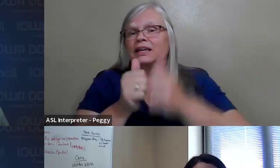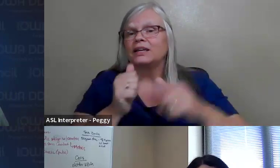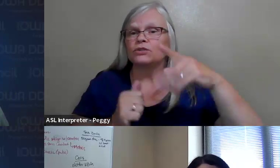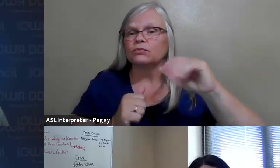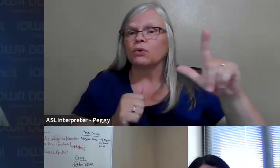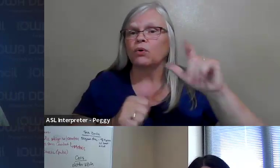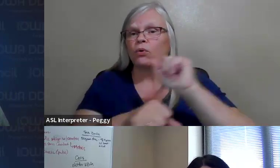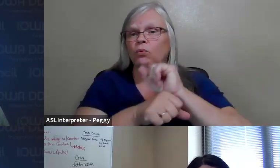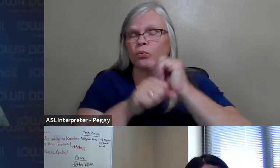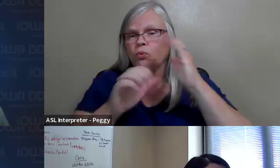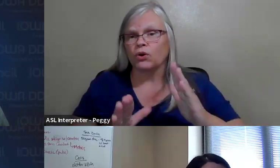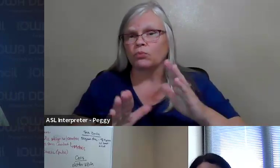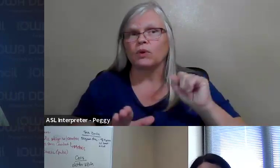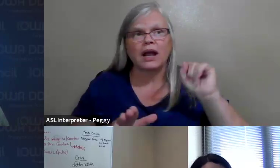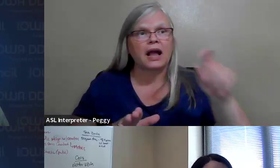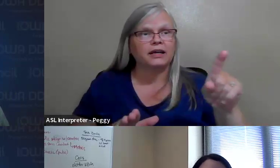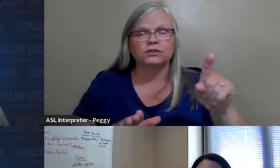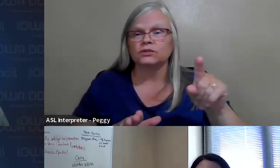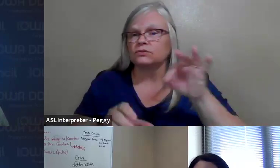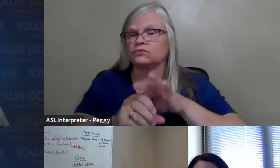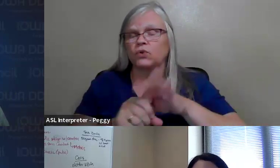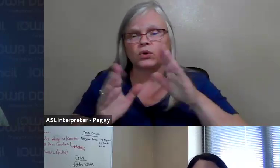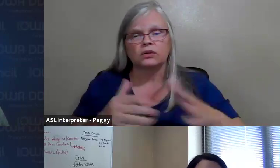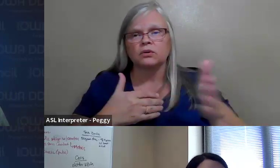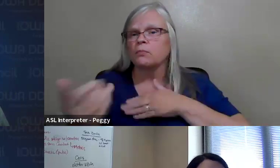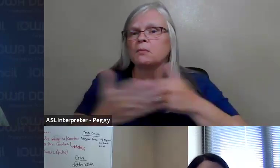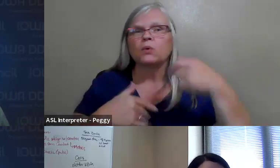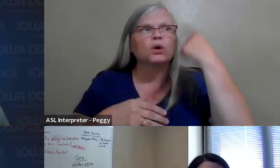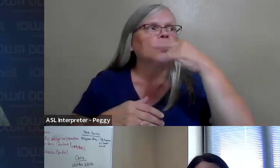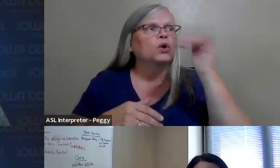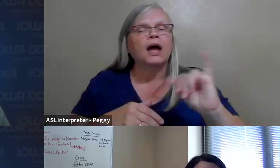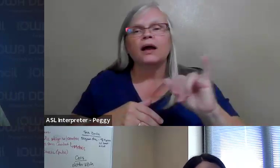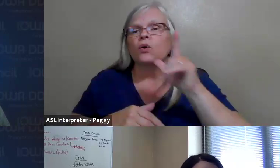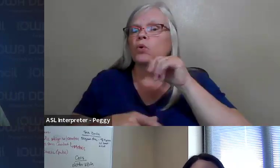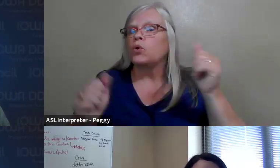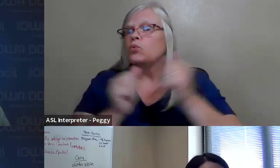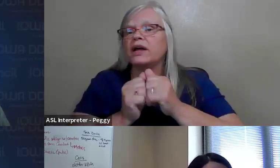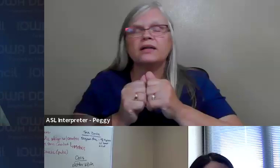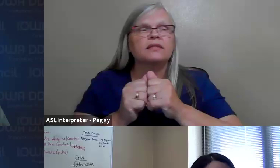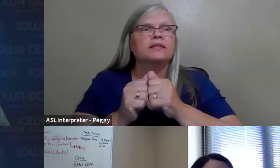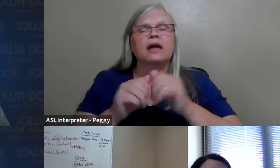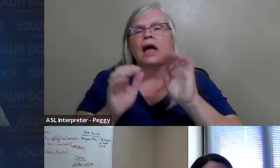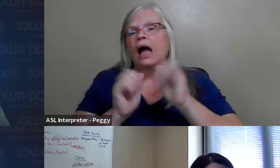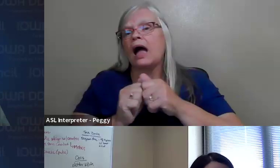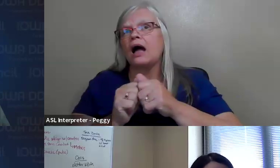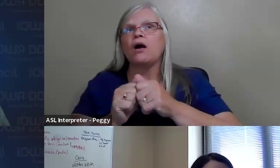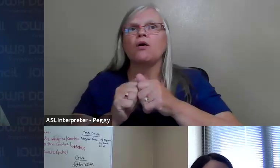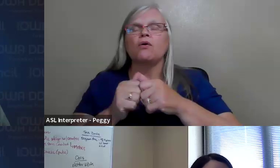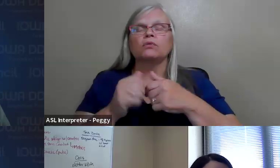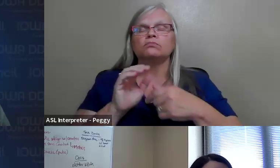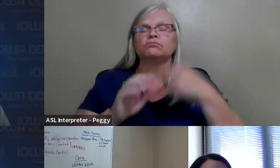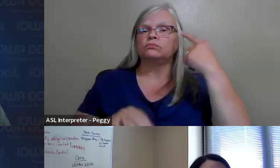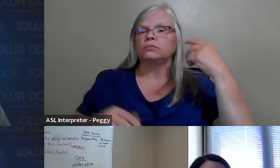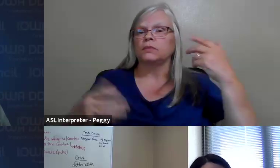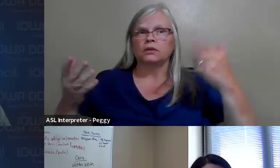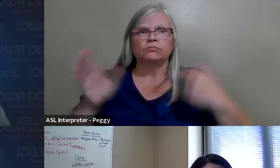ask each and every voter, it doesn't matter what you look like, who you're with, how you present, every single